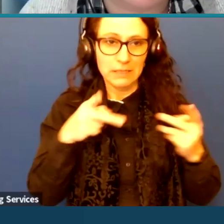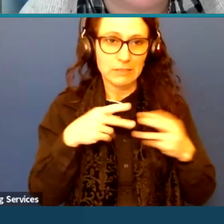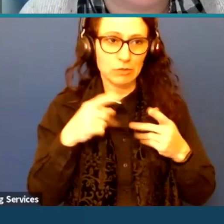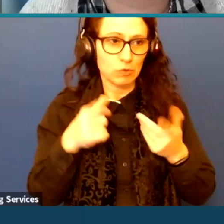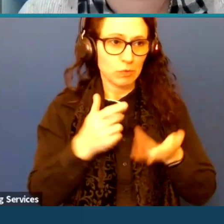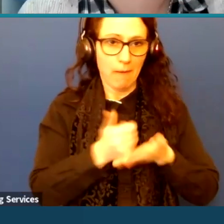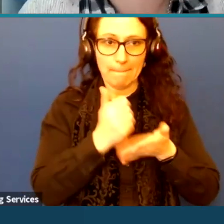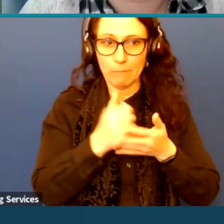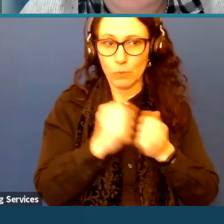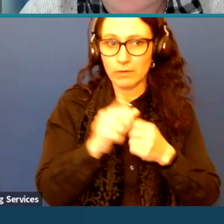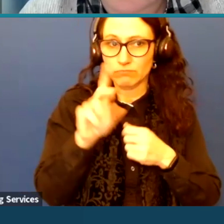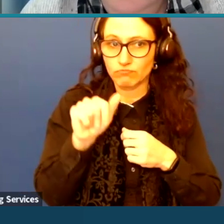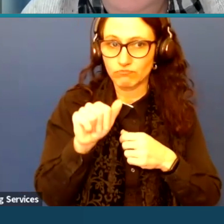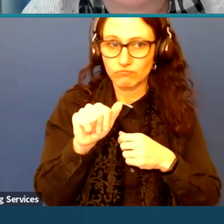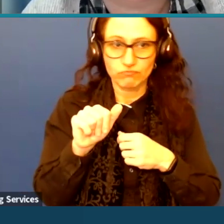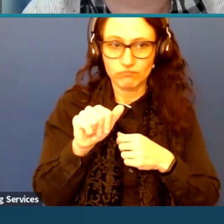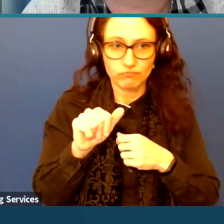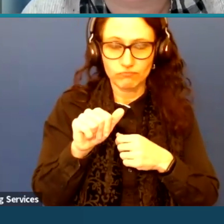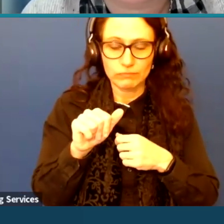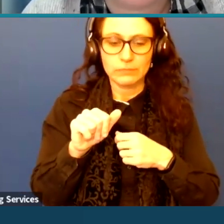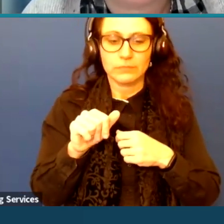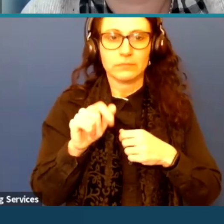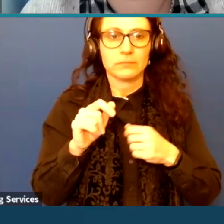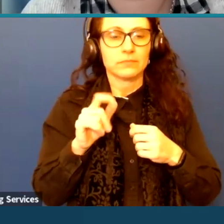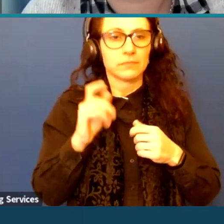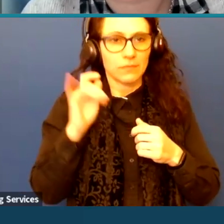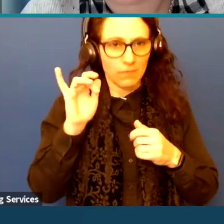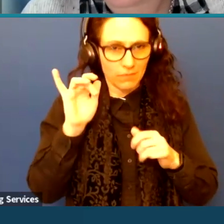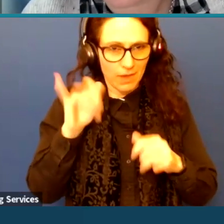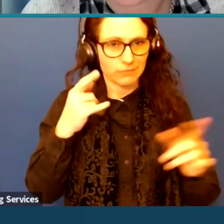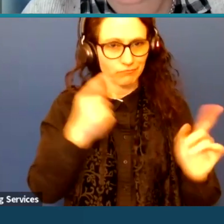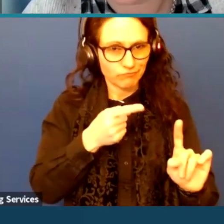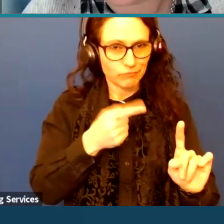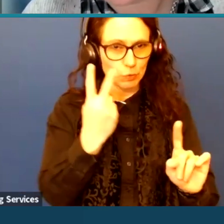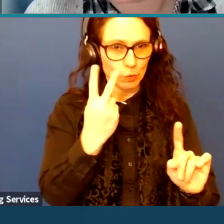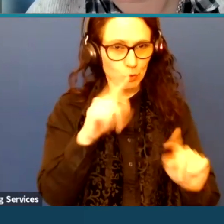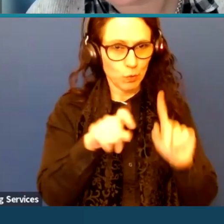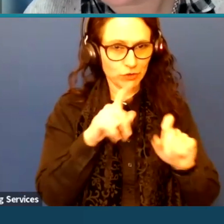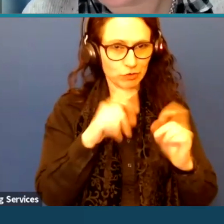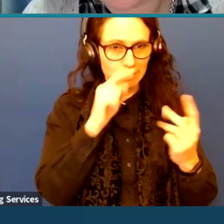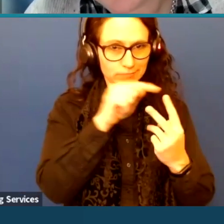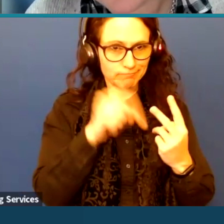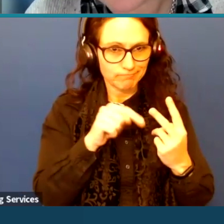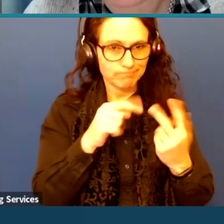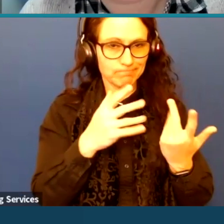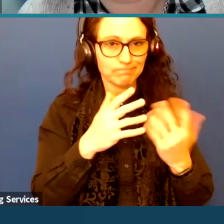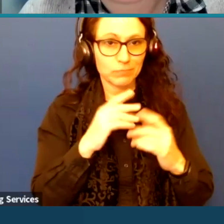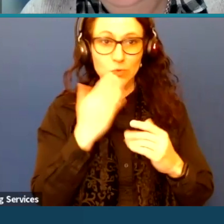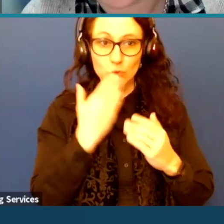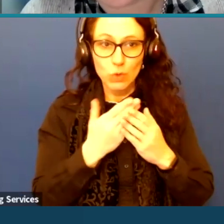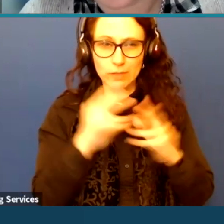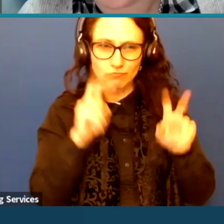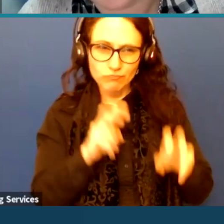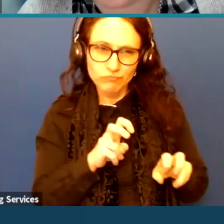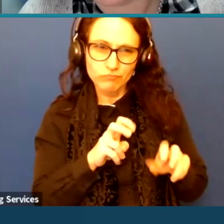my disability. That's why asking the 2 questions is a really important screening tool to be able to make sure as a business that you're